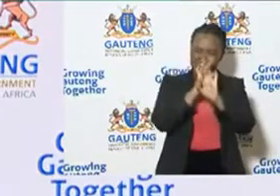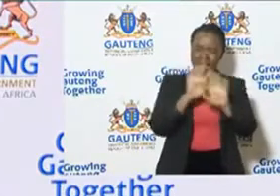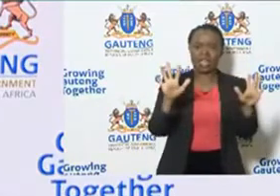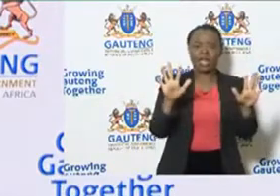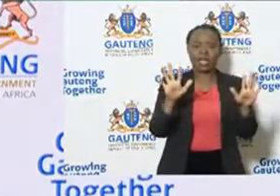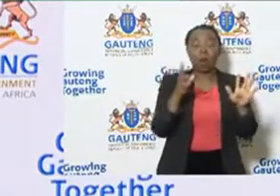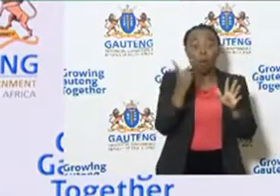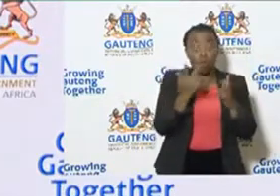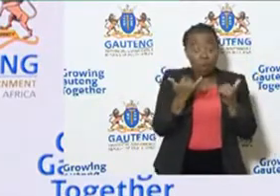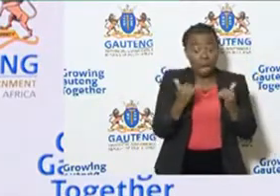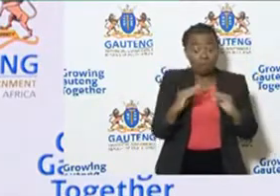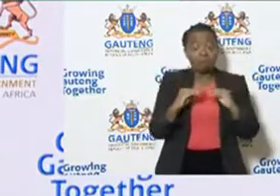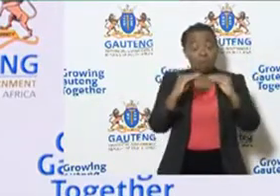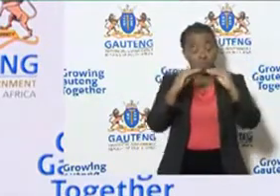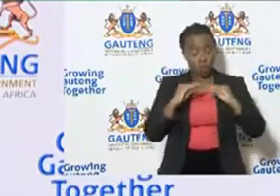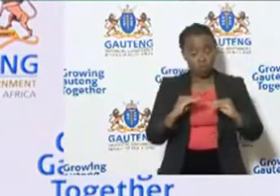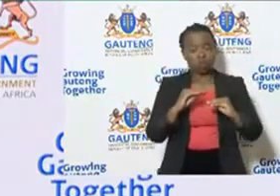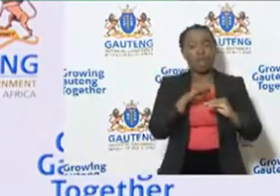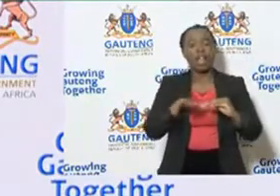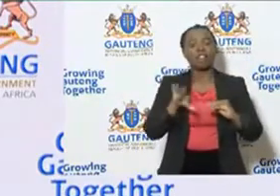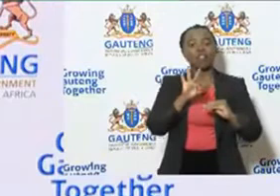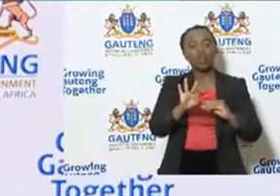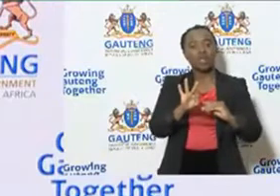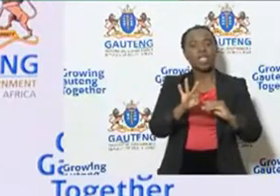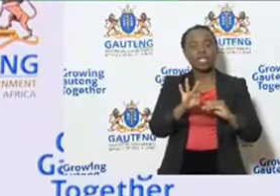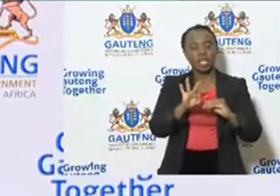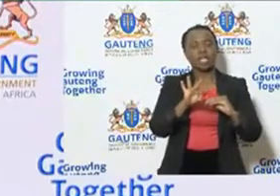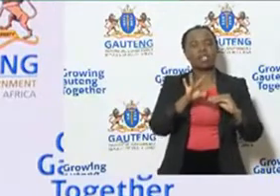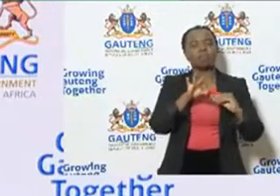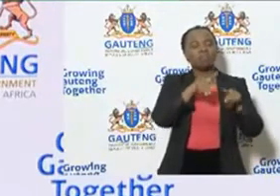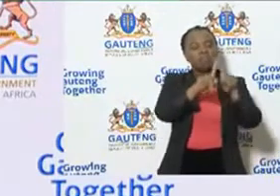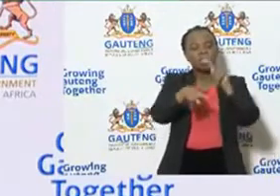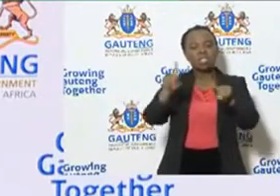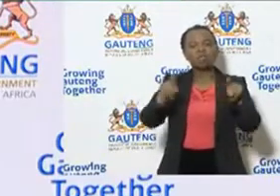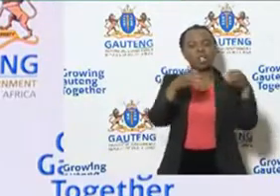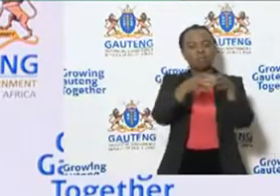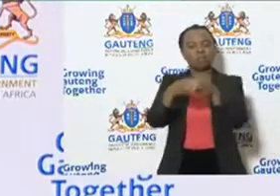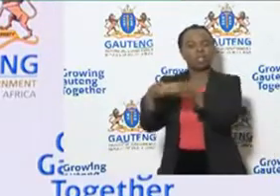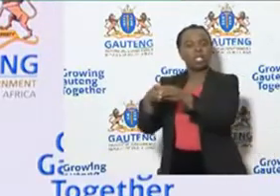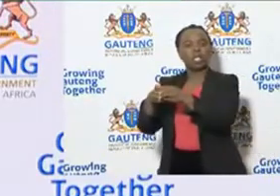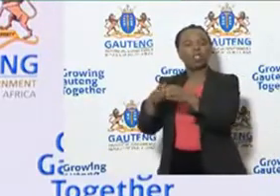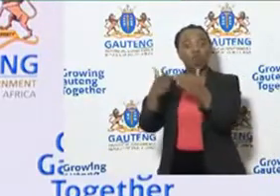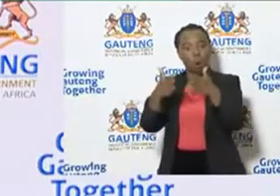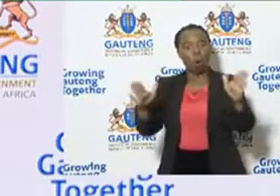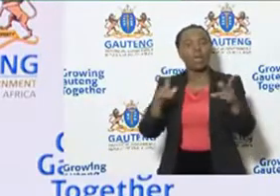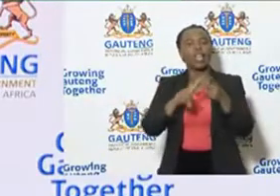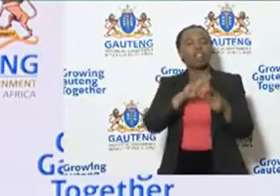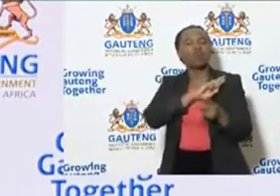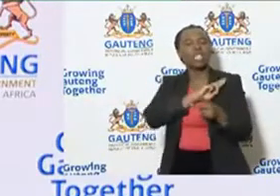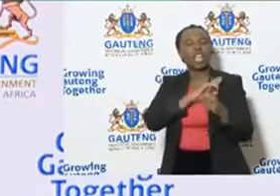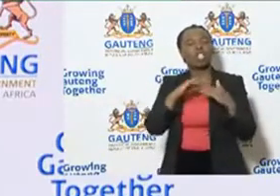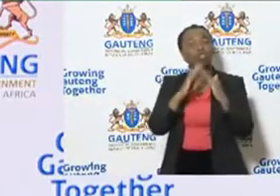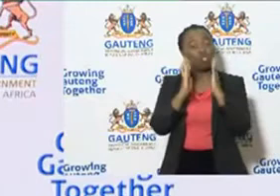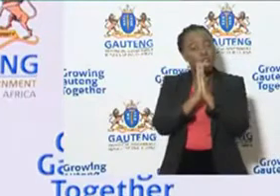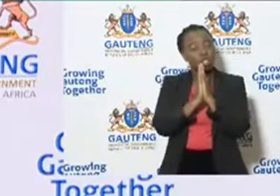to level 3, we're going to have various sectors of the economy open. We're going to have the religious places